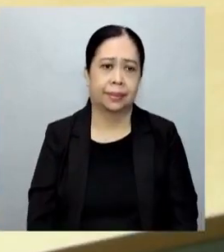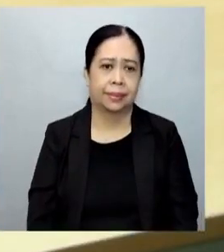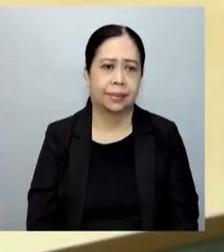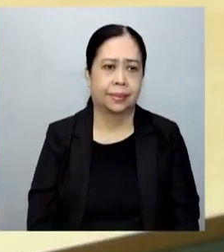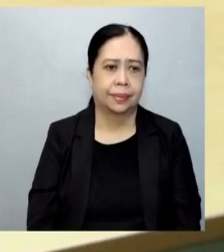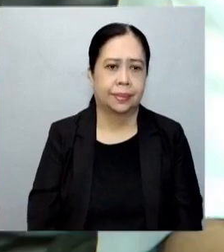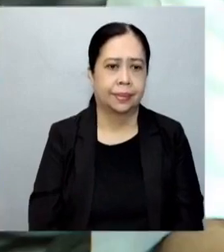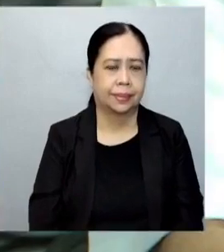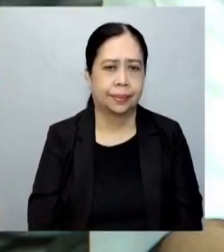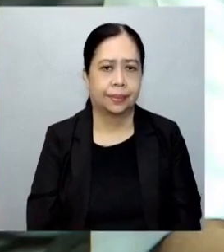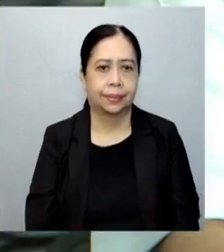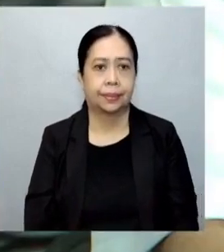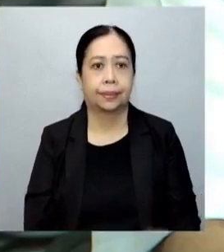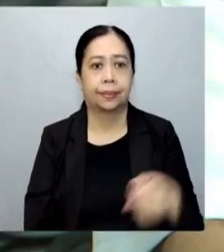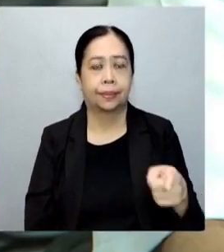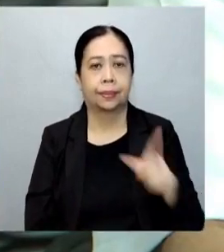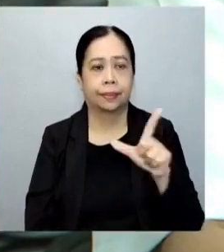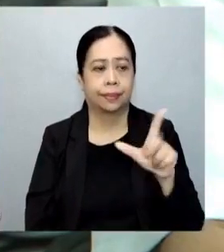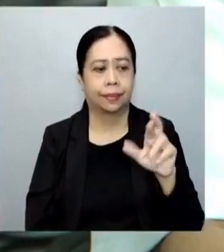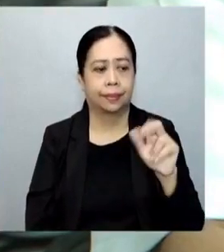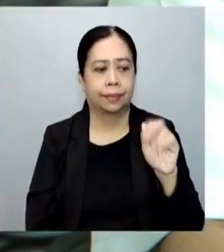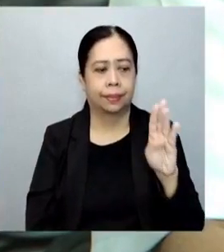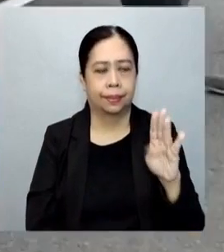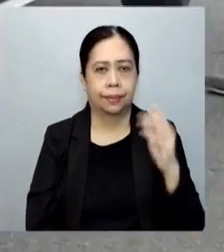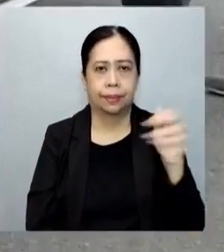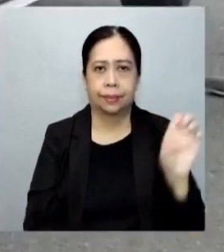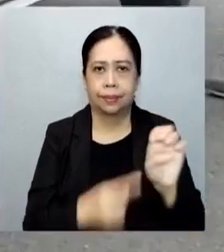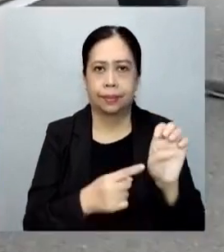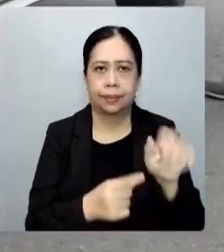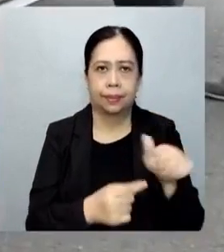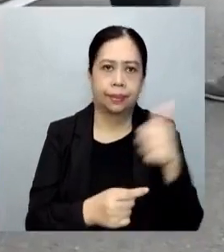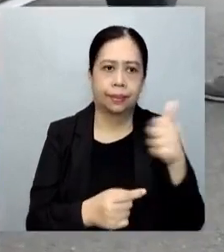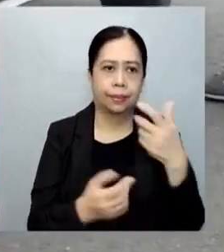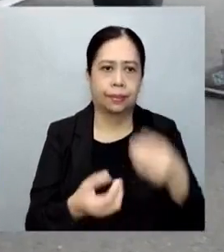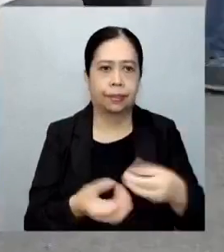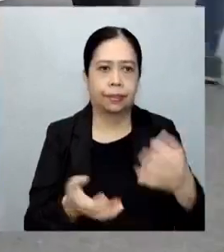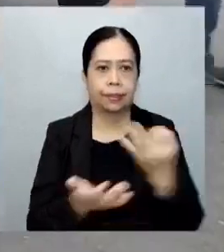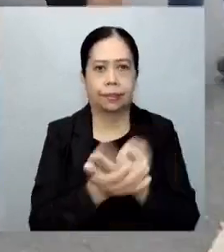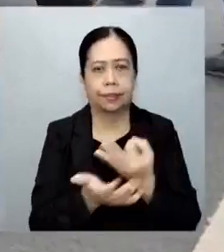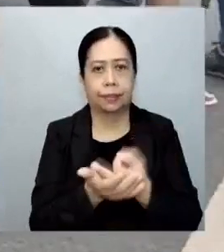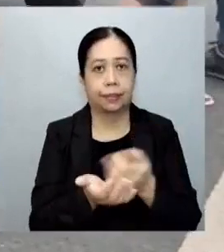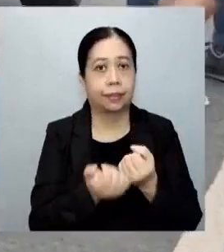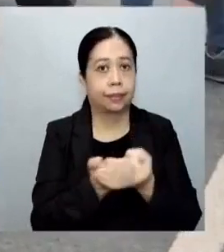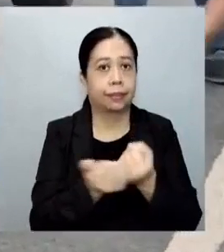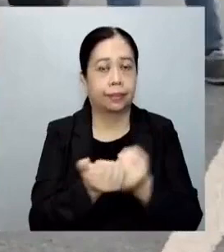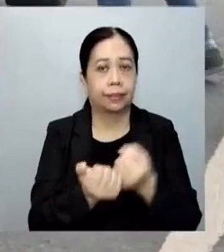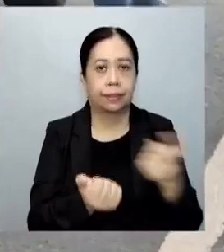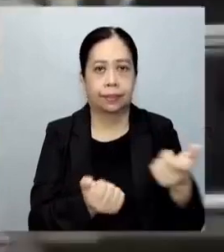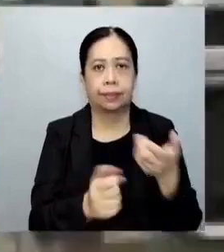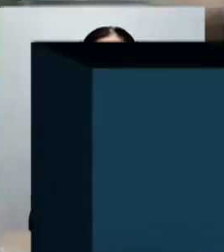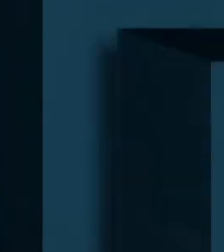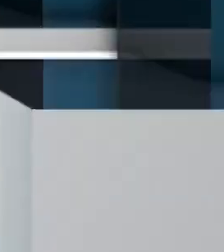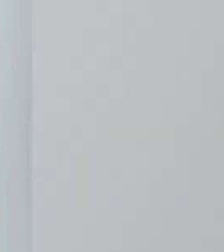The regulatory board also eyeing an alternative solution by distributing financial aid to affected operators.